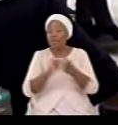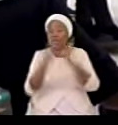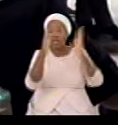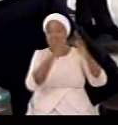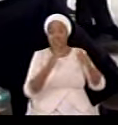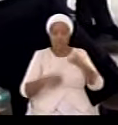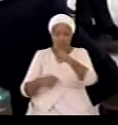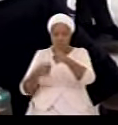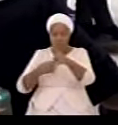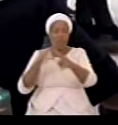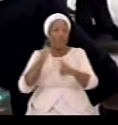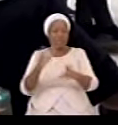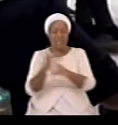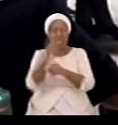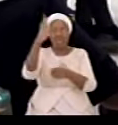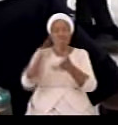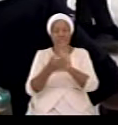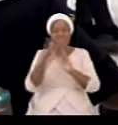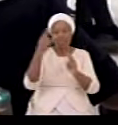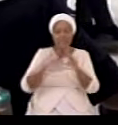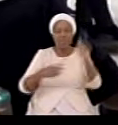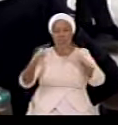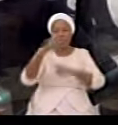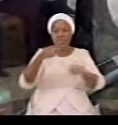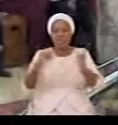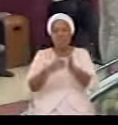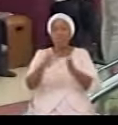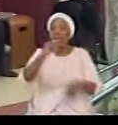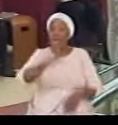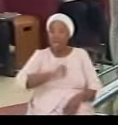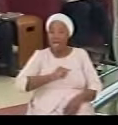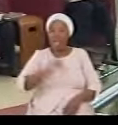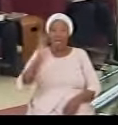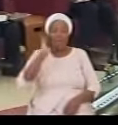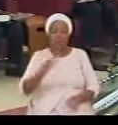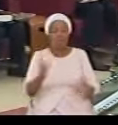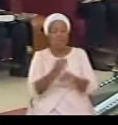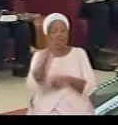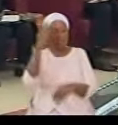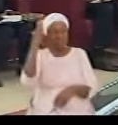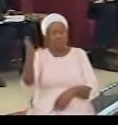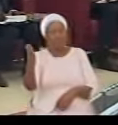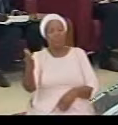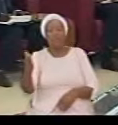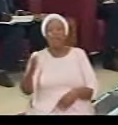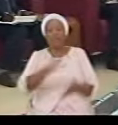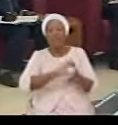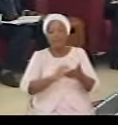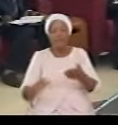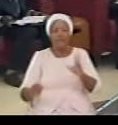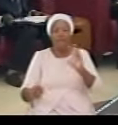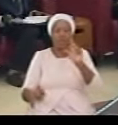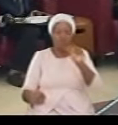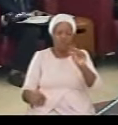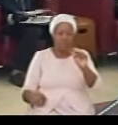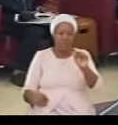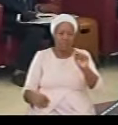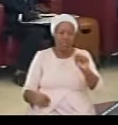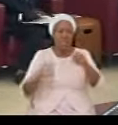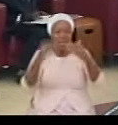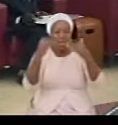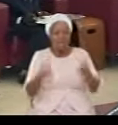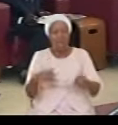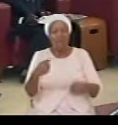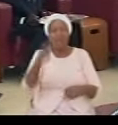will get there. Yeah. I will get there. Verse 20, now the God of peace